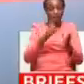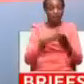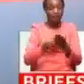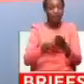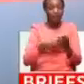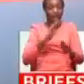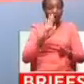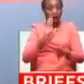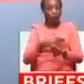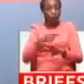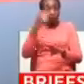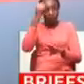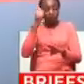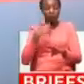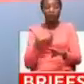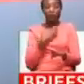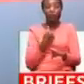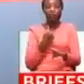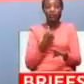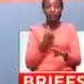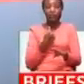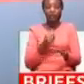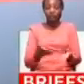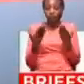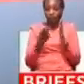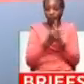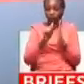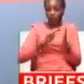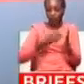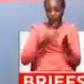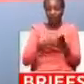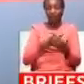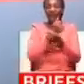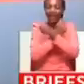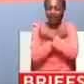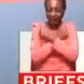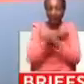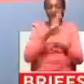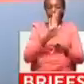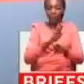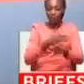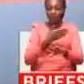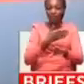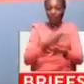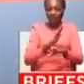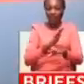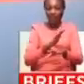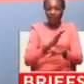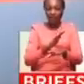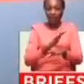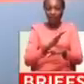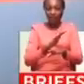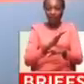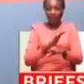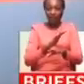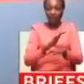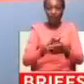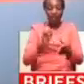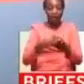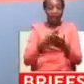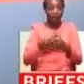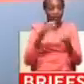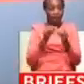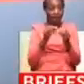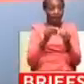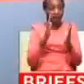just because I was good at it and talented, and I loved making music. So, you know, I go to see this guy that